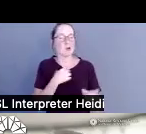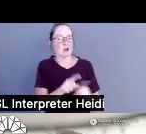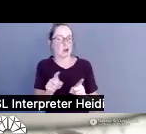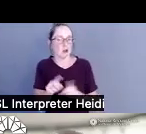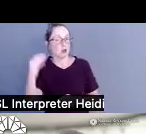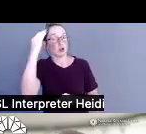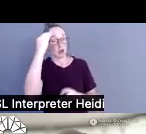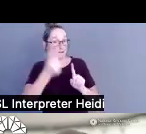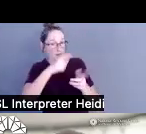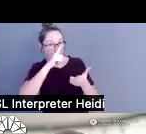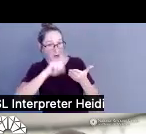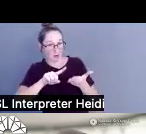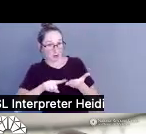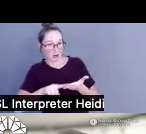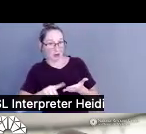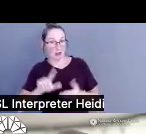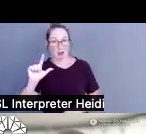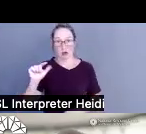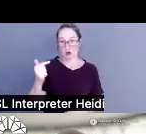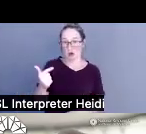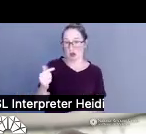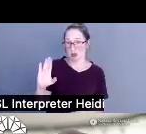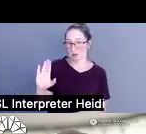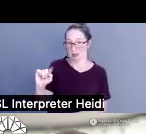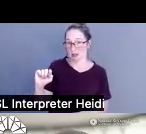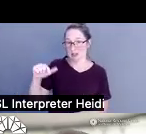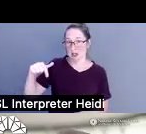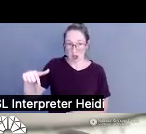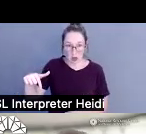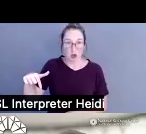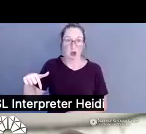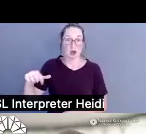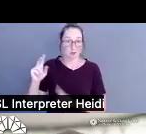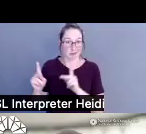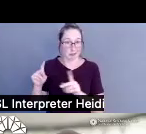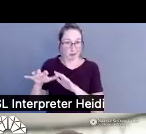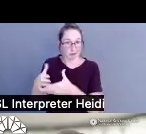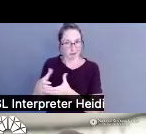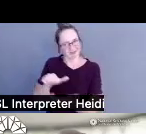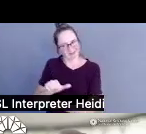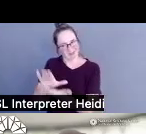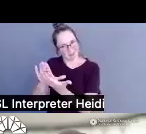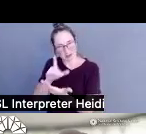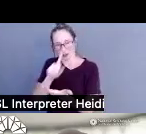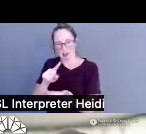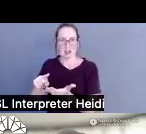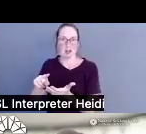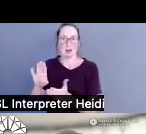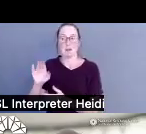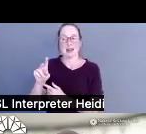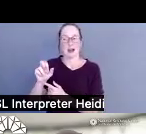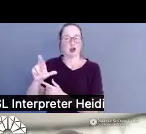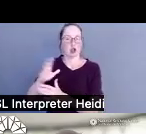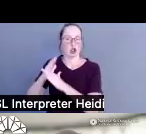from research that lesbian, gay, bisexual, transgender, and queer people face a lot of barriers to seeking help that